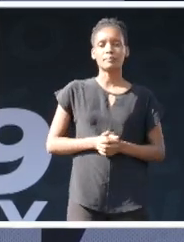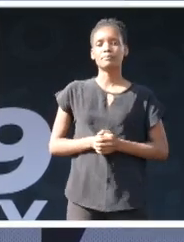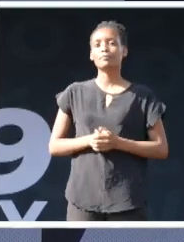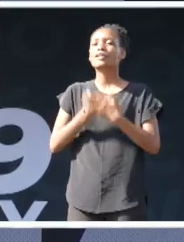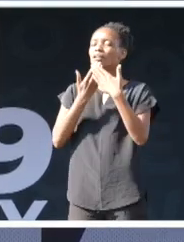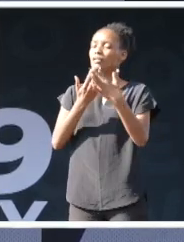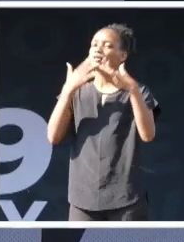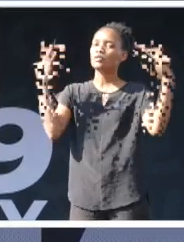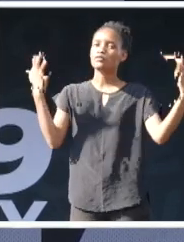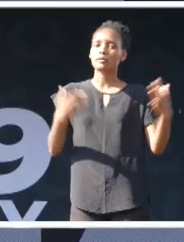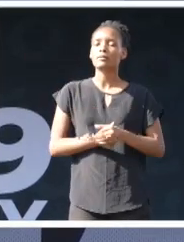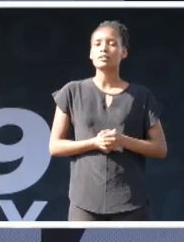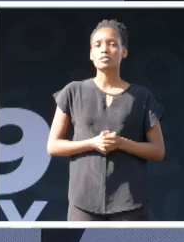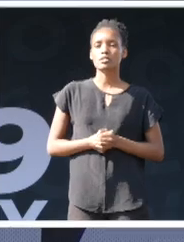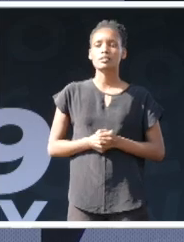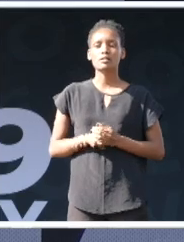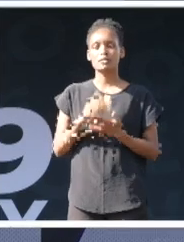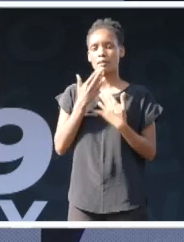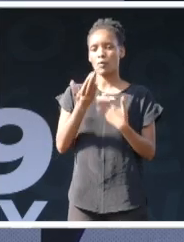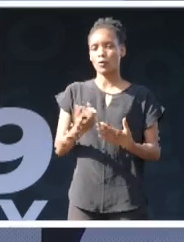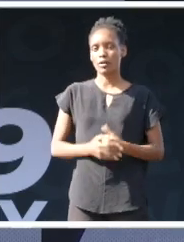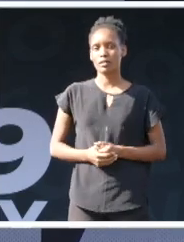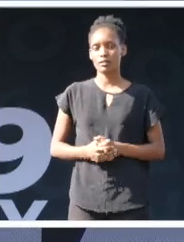much. Siyabonga.